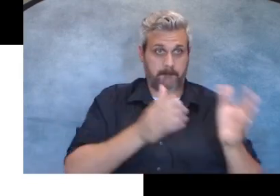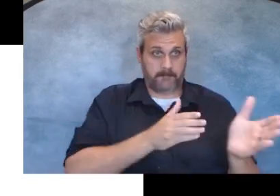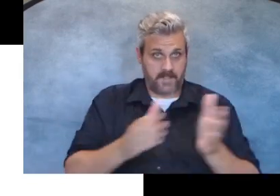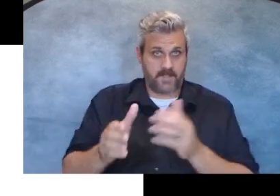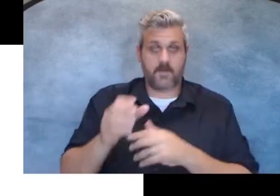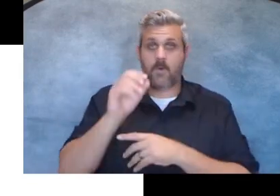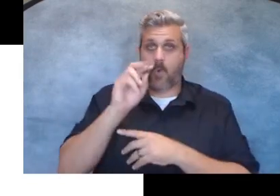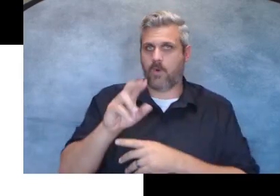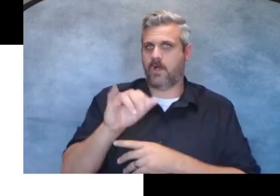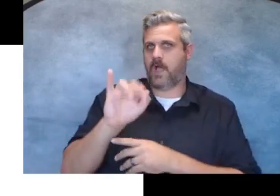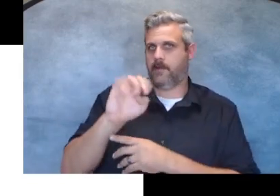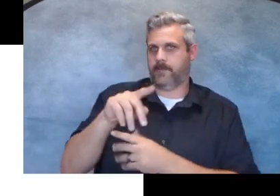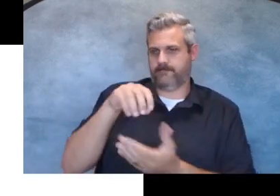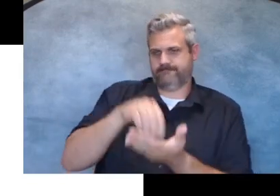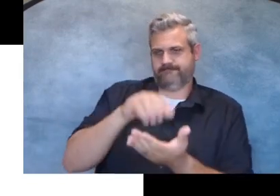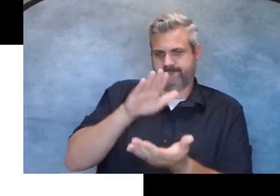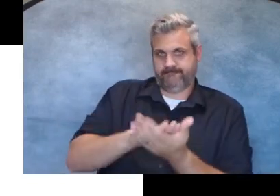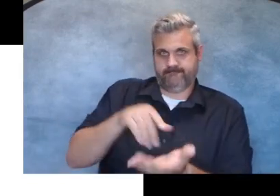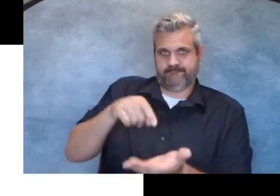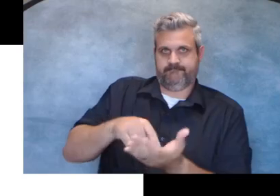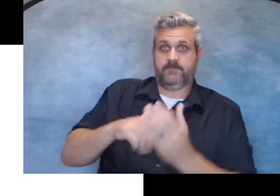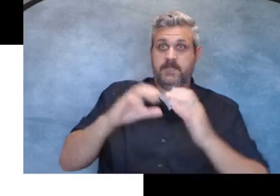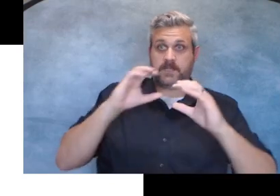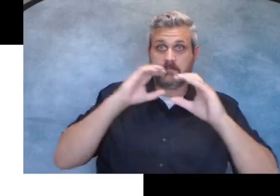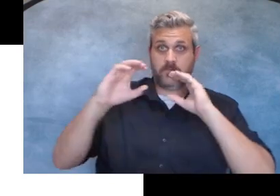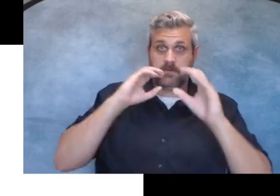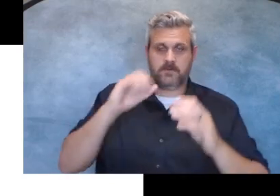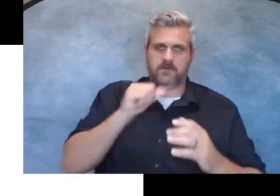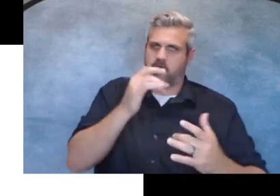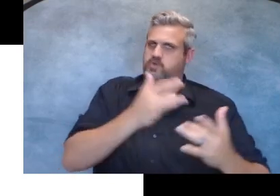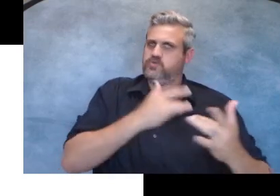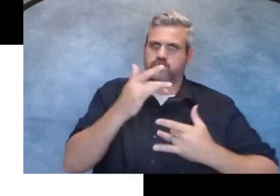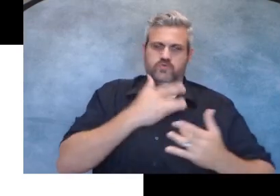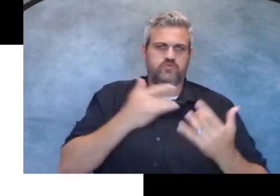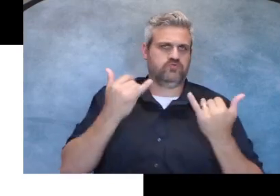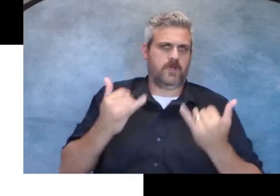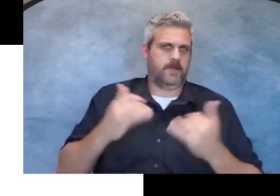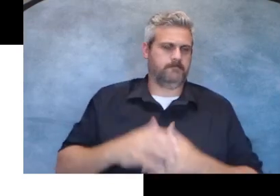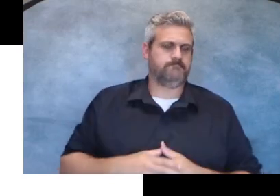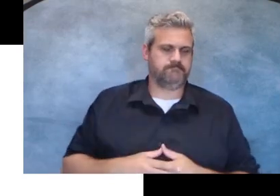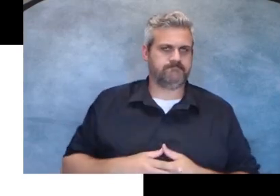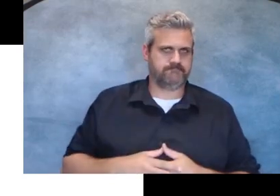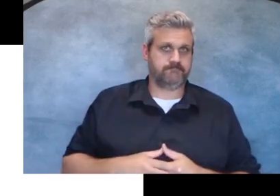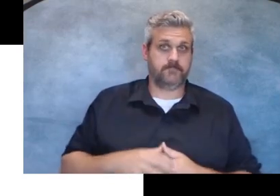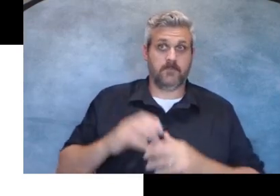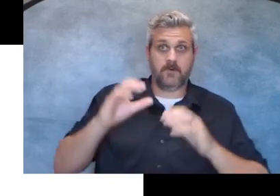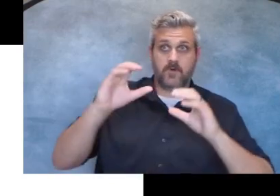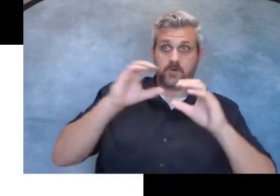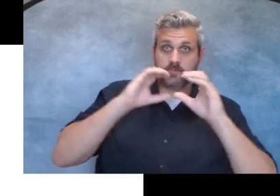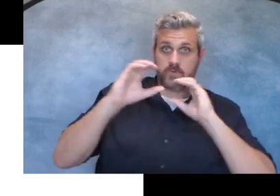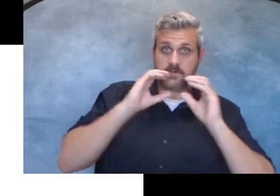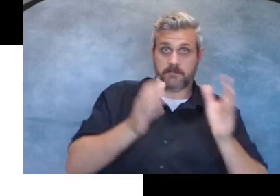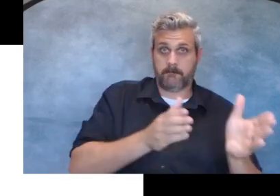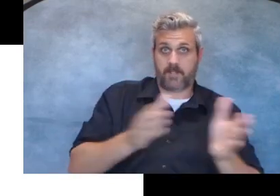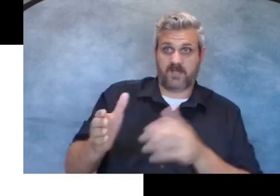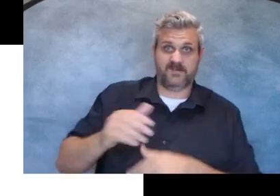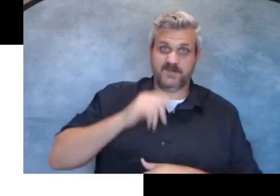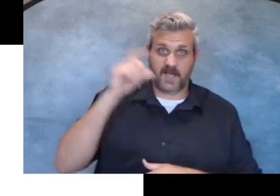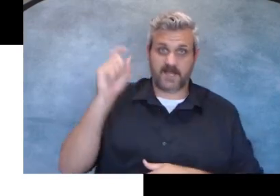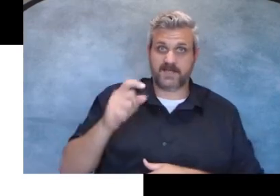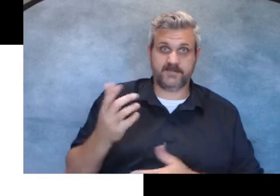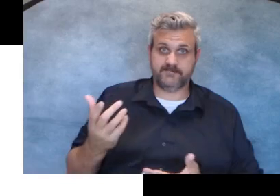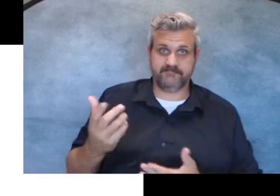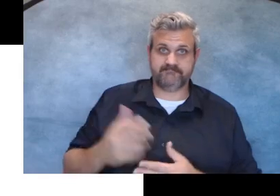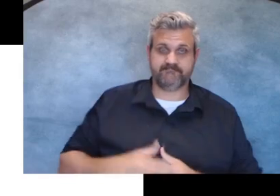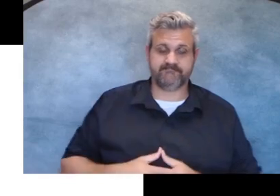student's IEP must document that communication is not an area of concern at this time, and which a communication plan would not be